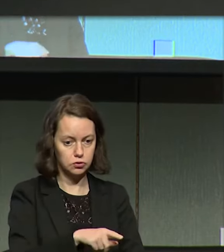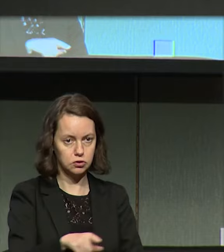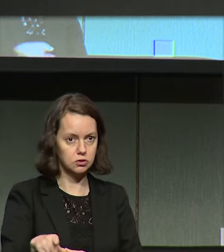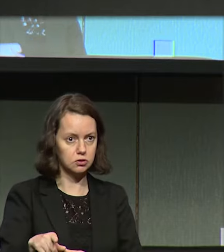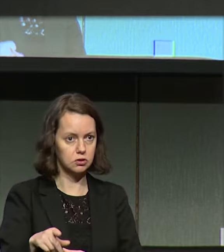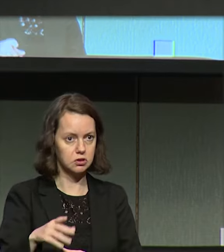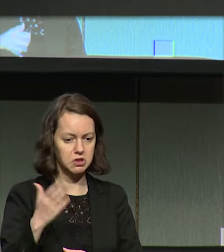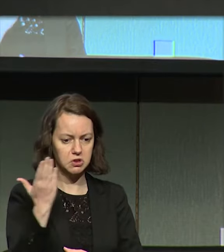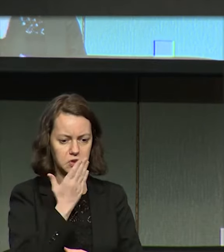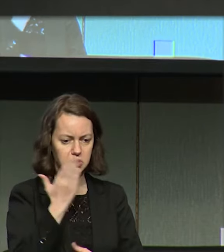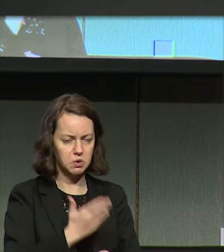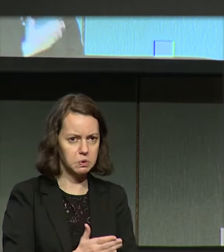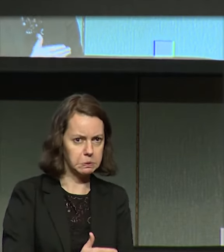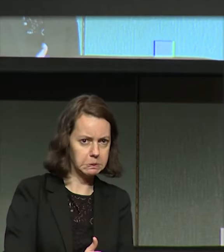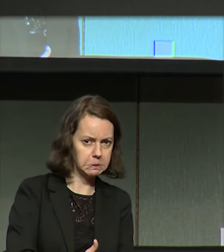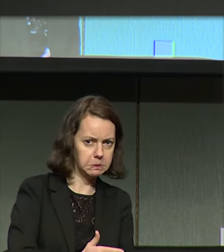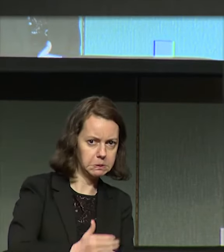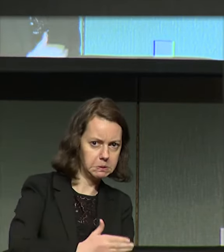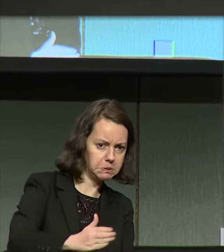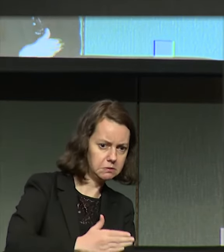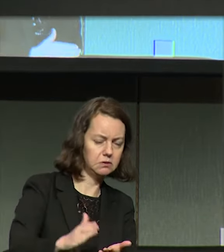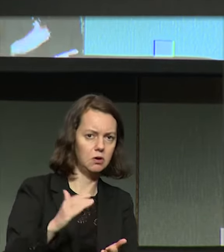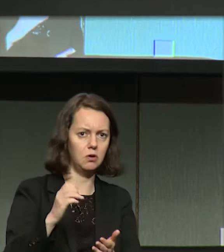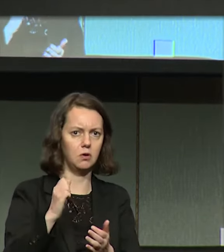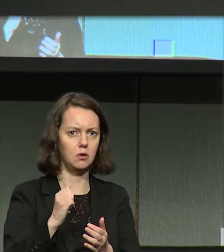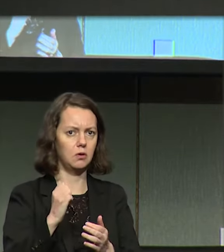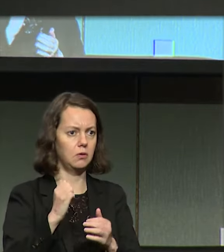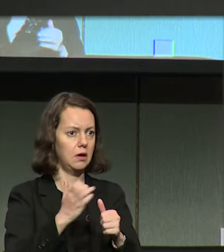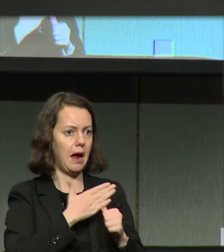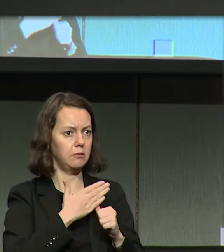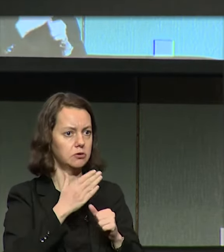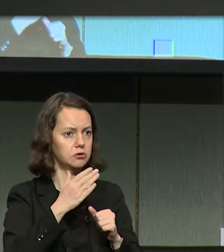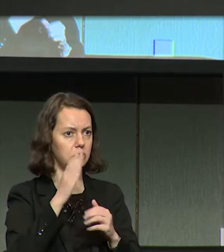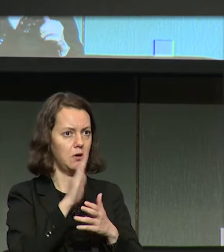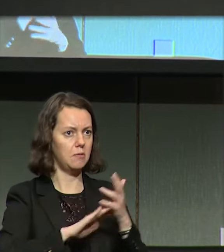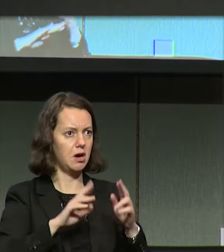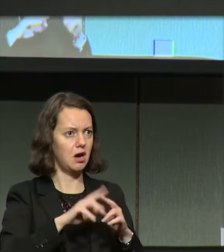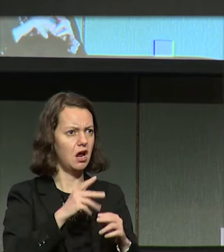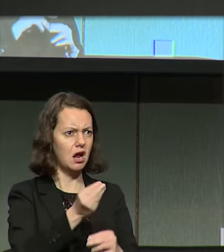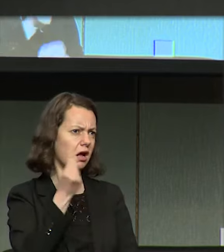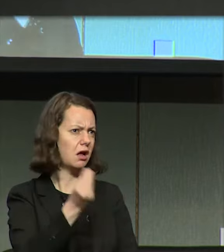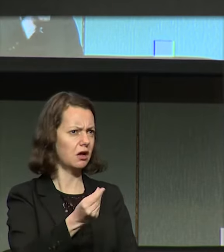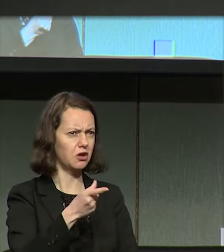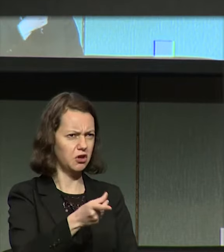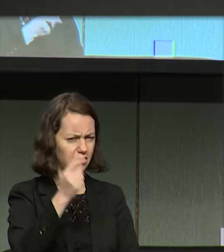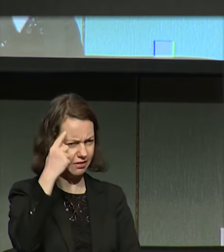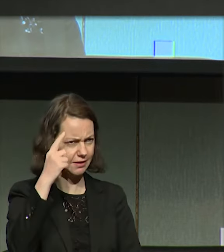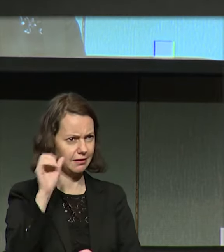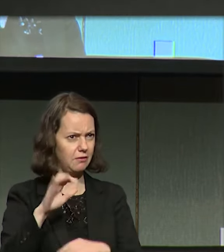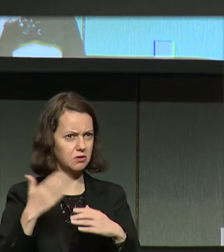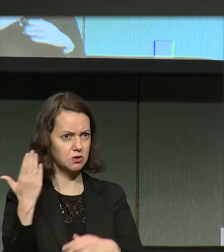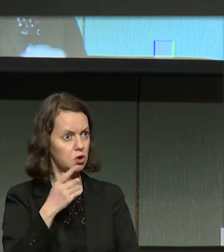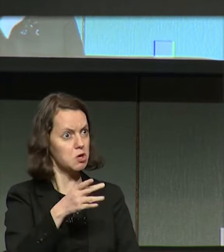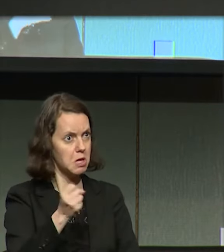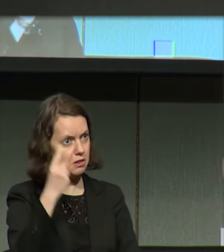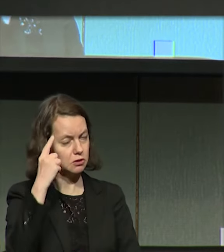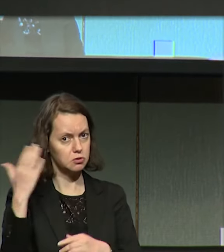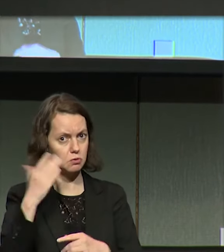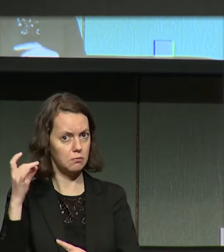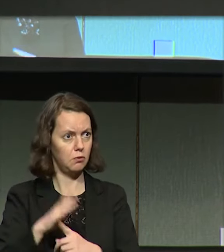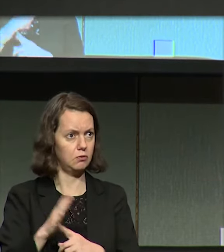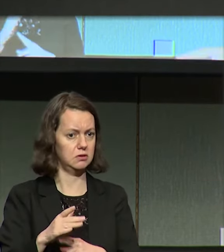squeezed out of school, or Aboriginal parents getting whacked around the head for not valuing school, or being told you must value school